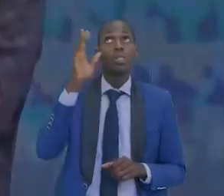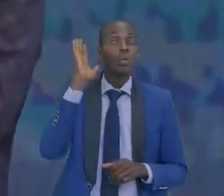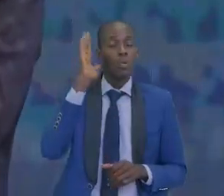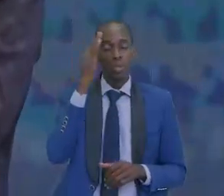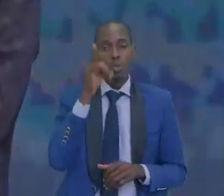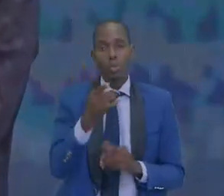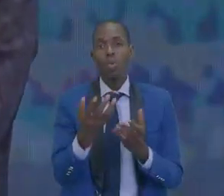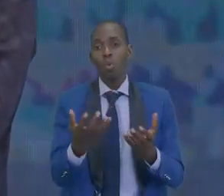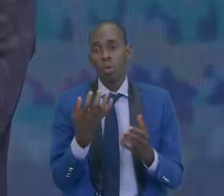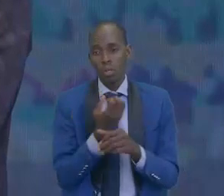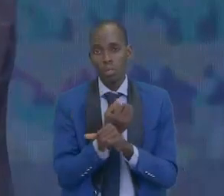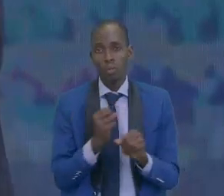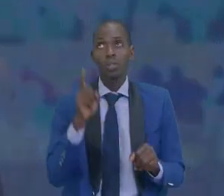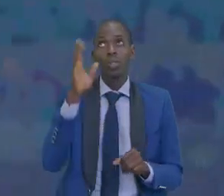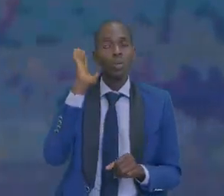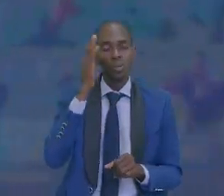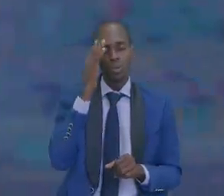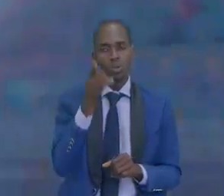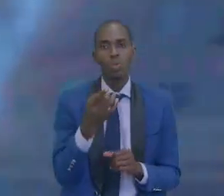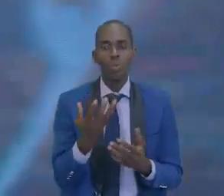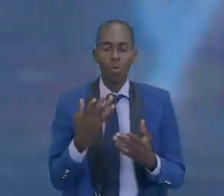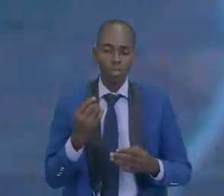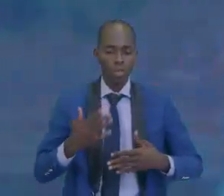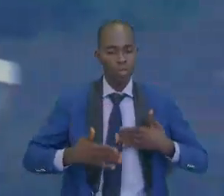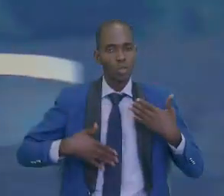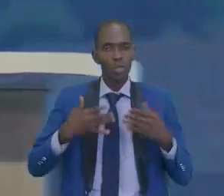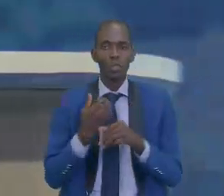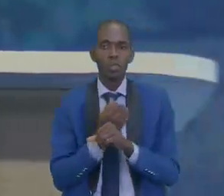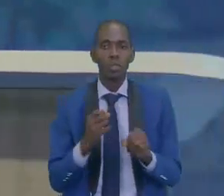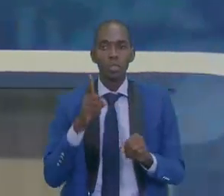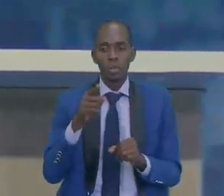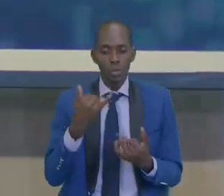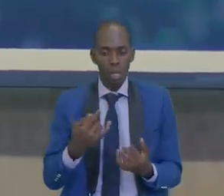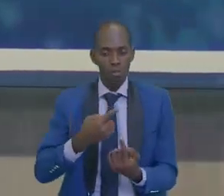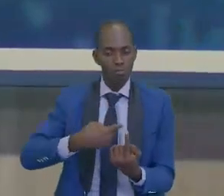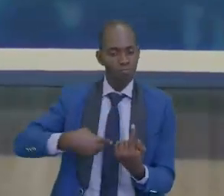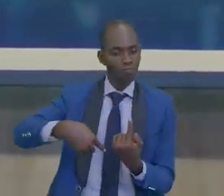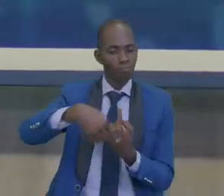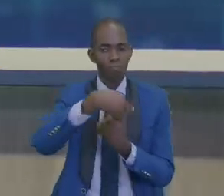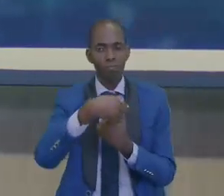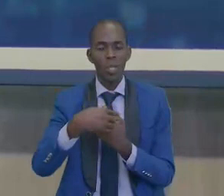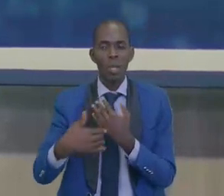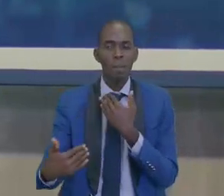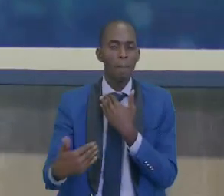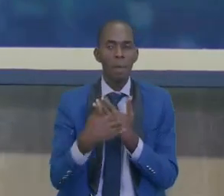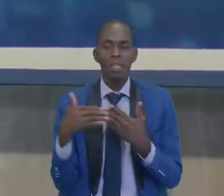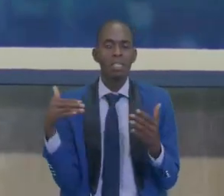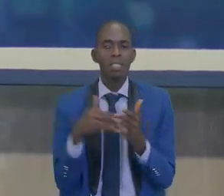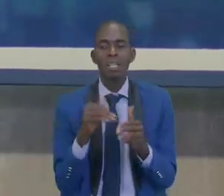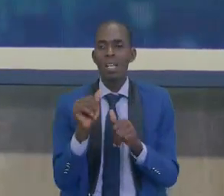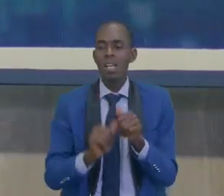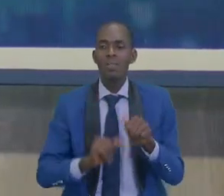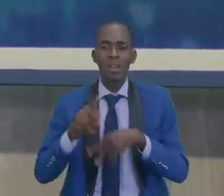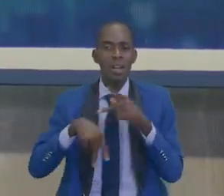joy of salvation. You turn your back on every kind of sin you have been committing.